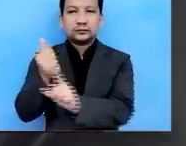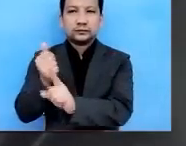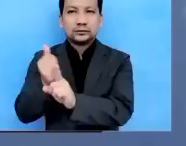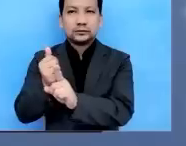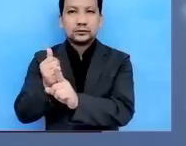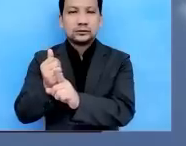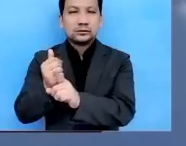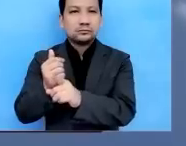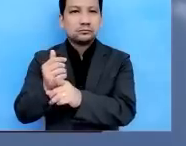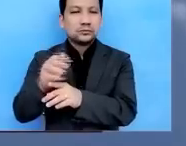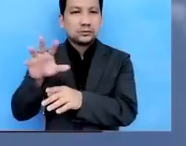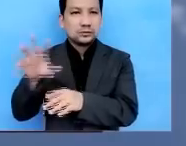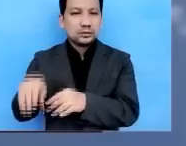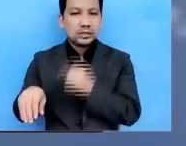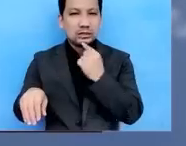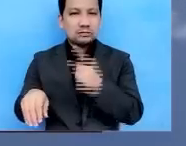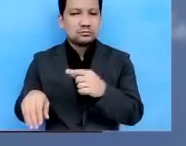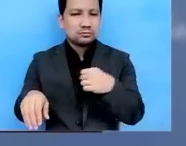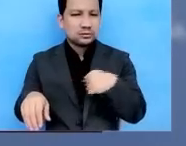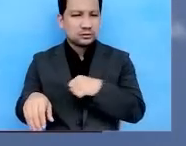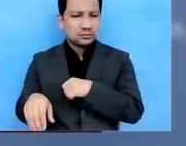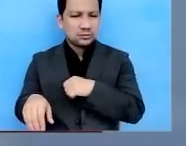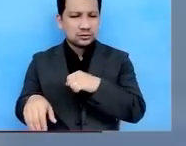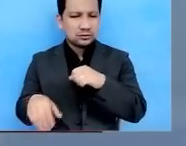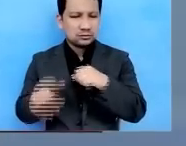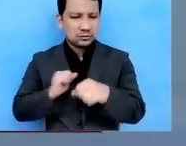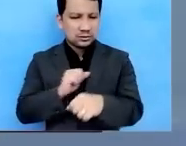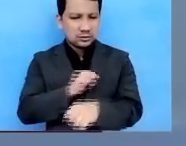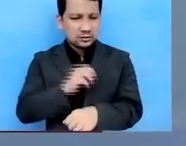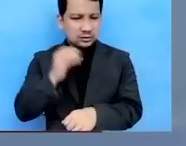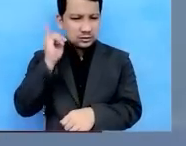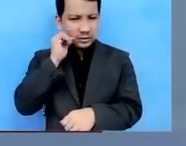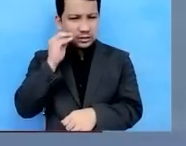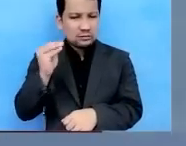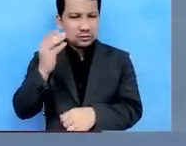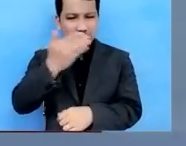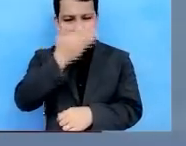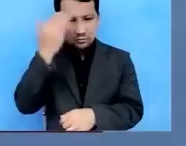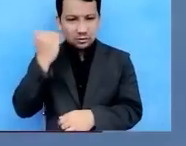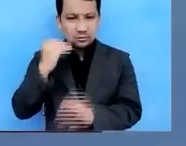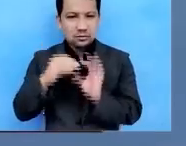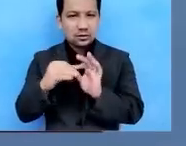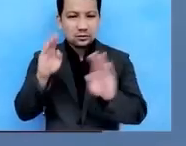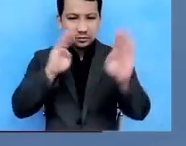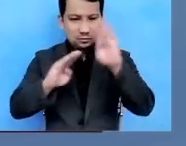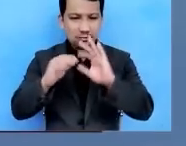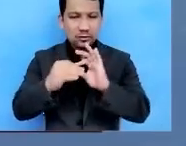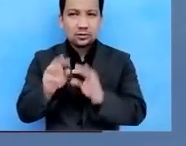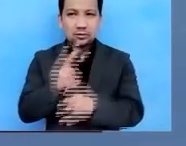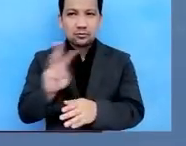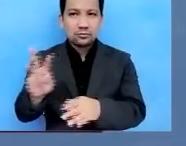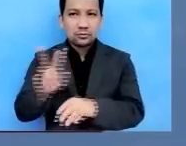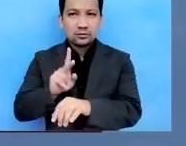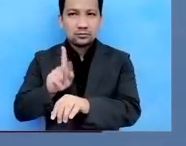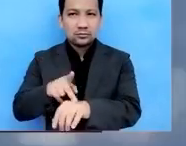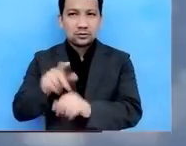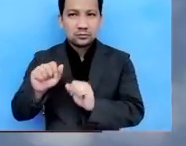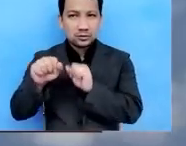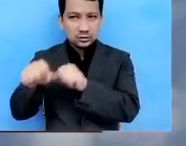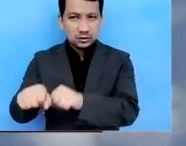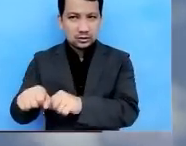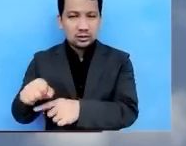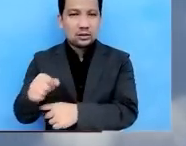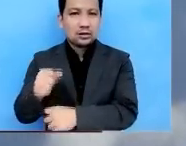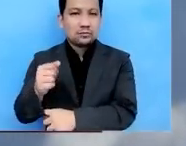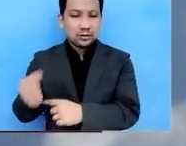isolated. Hirit pa ni Senator Marcos, tila kinalimutan na raw ang problema ng Pilipinas sa West Philippine Sea, kung saan inaangkin